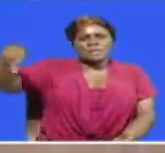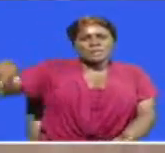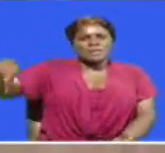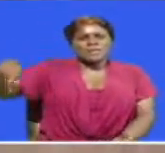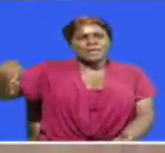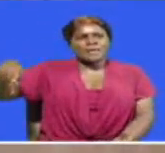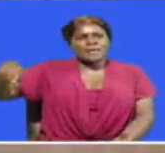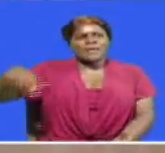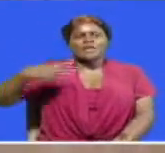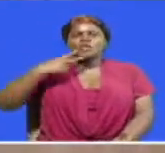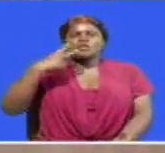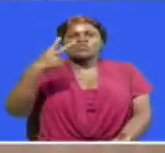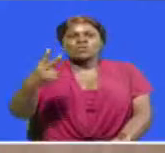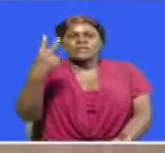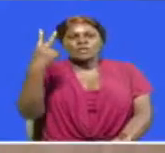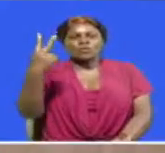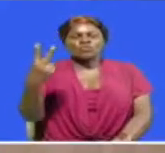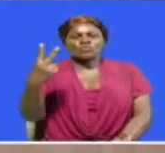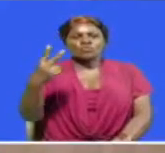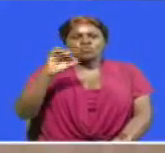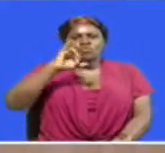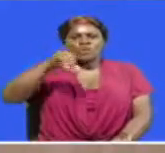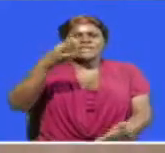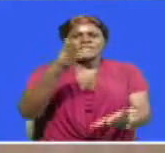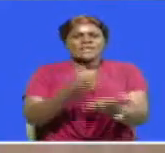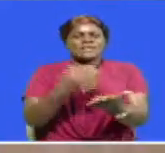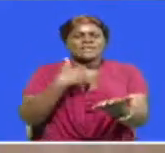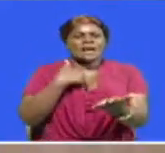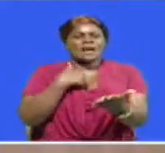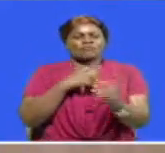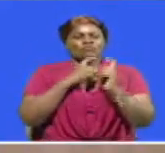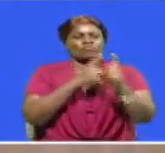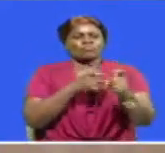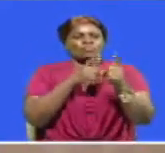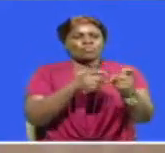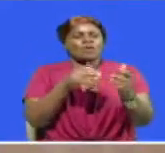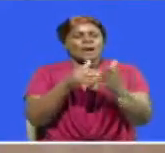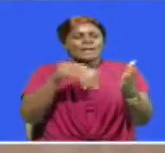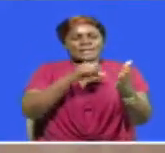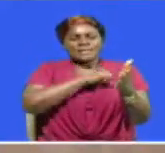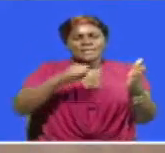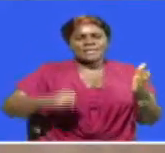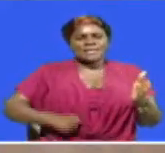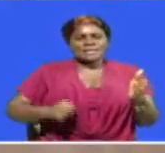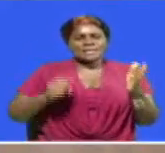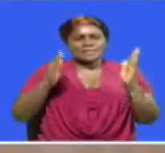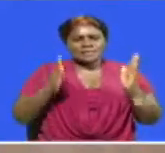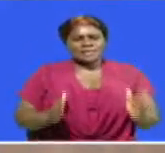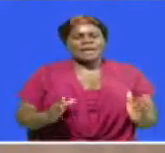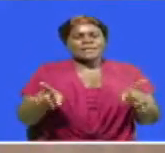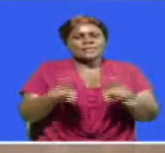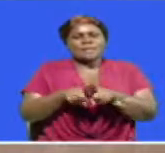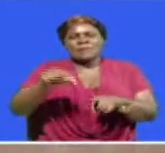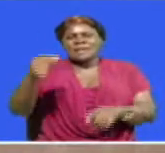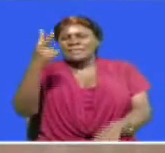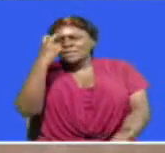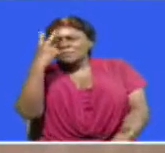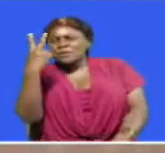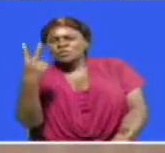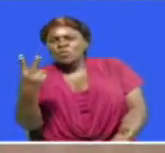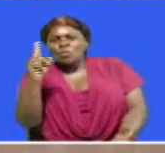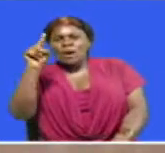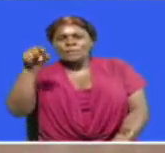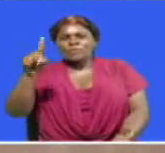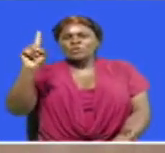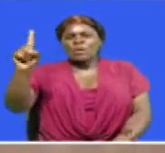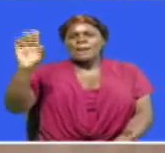will present 202 witnesses to testify against Uasin Gishu Senator Jackson Mandago and his two co-accused in the